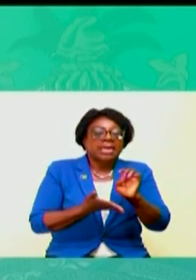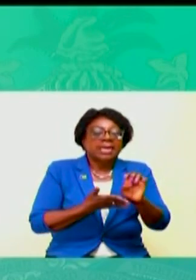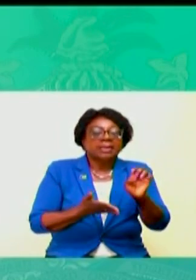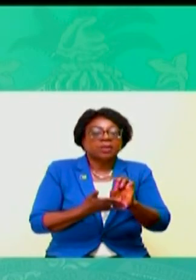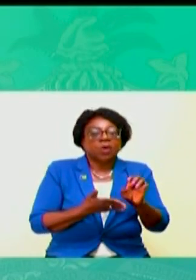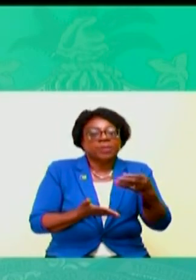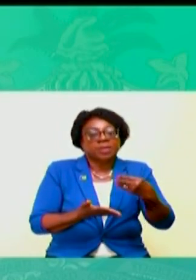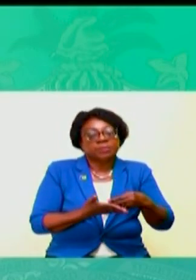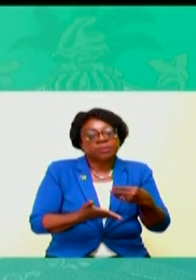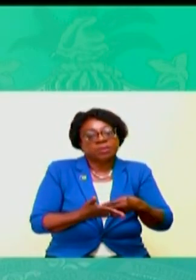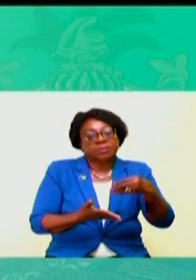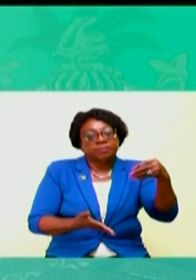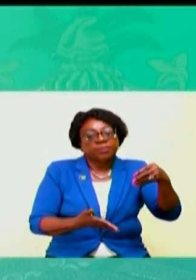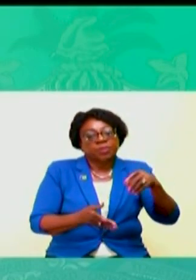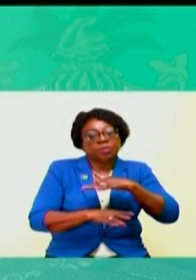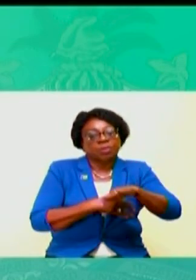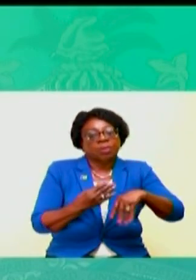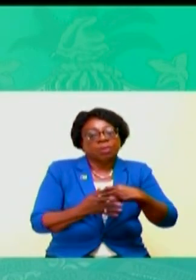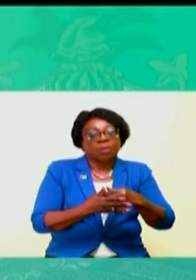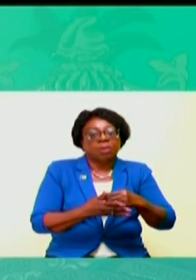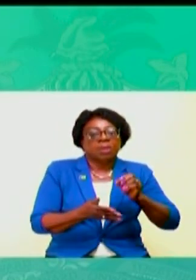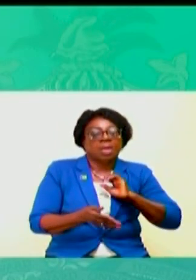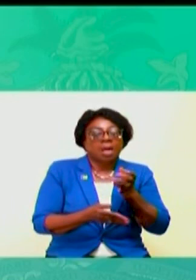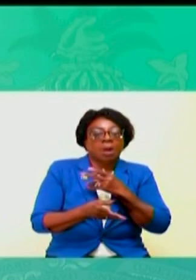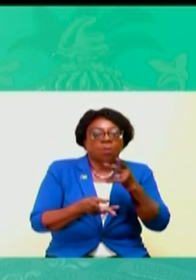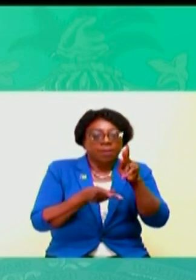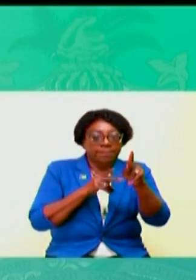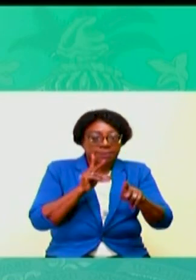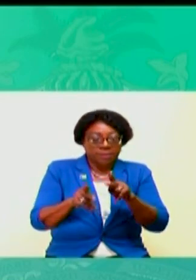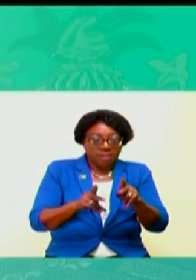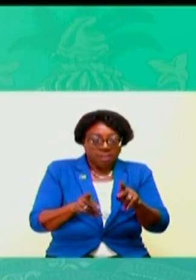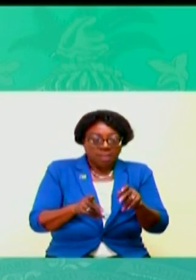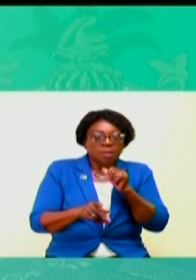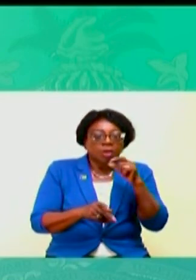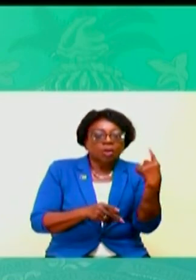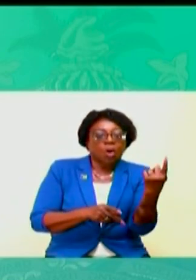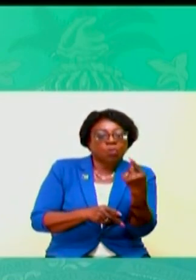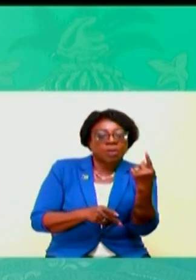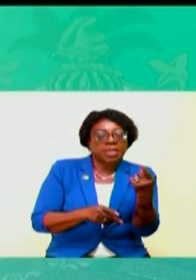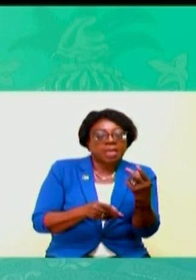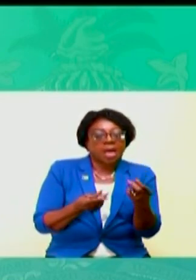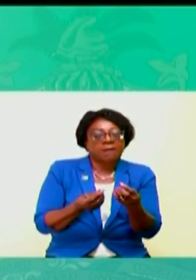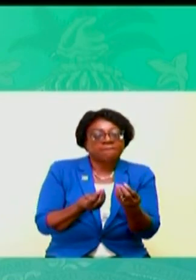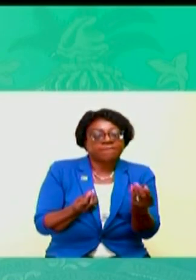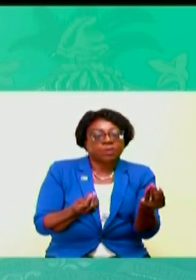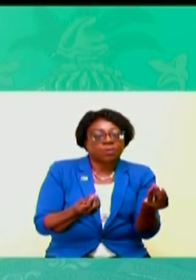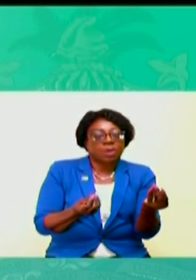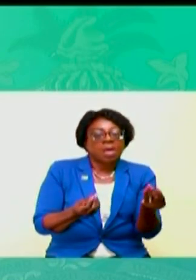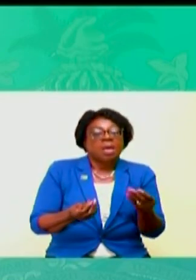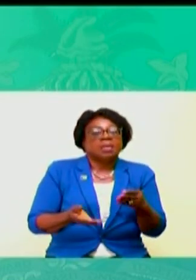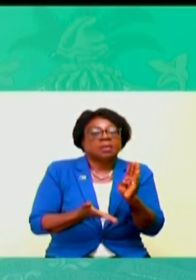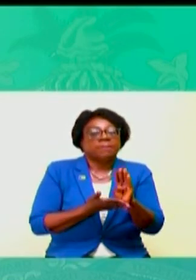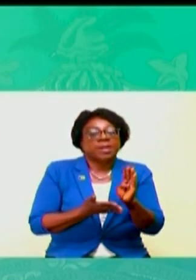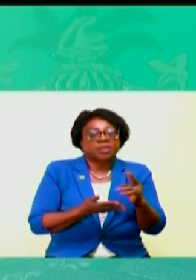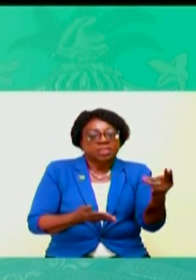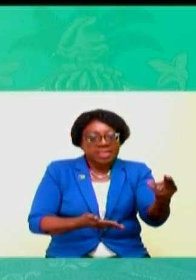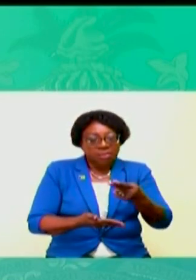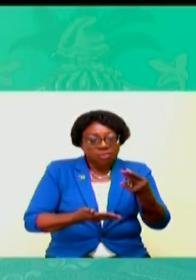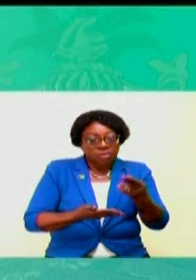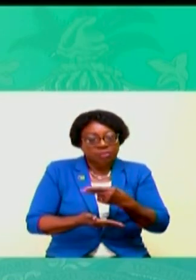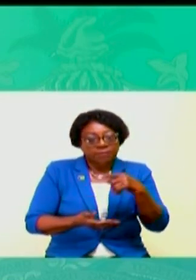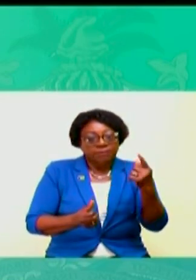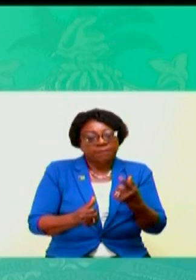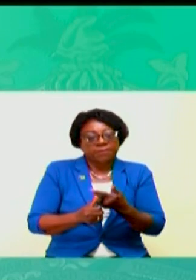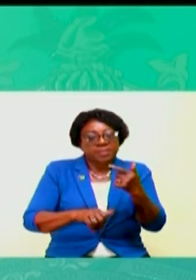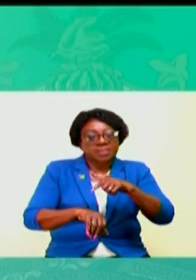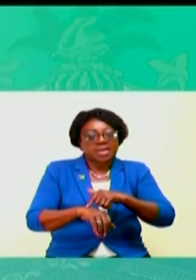to all our people, all, and not just the select few. The budget introduces for the first time a